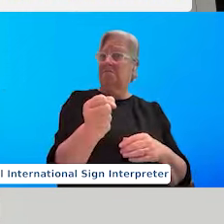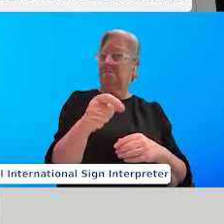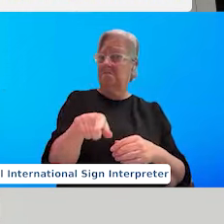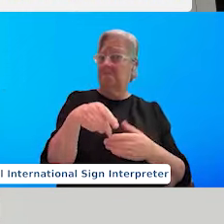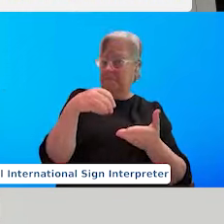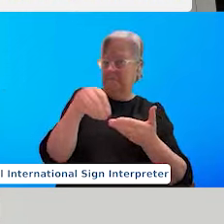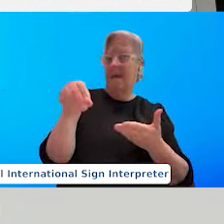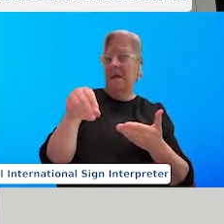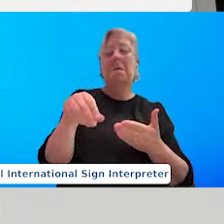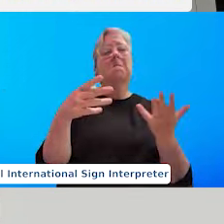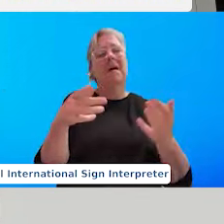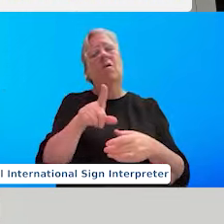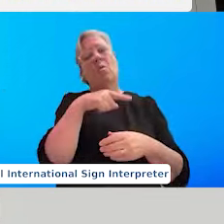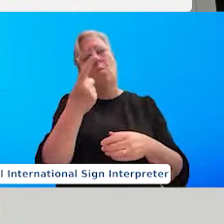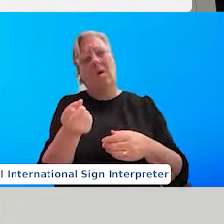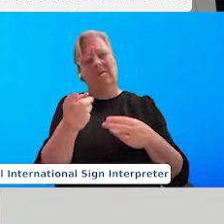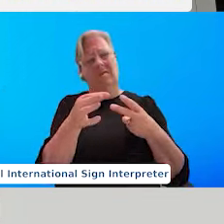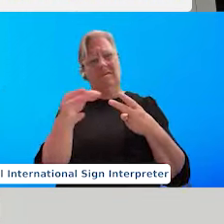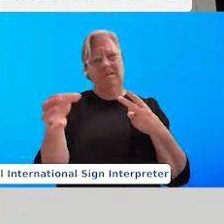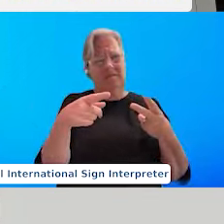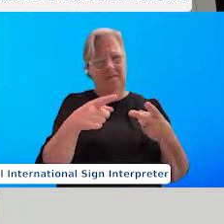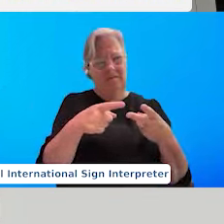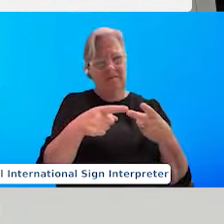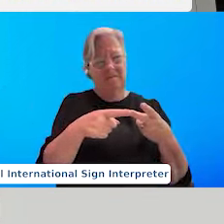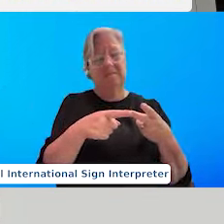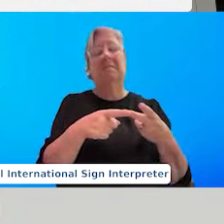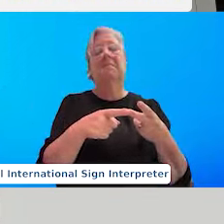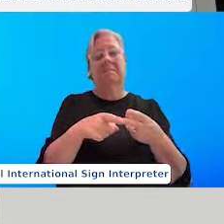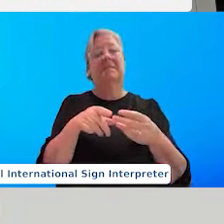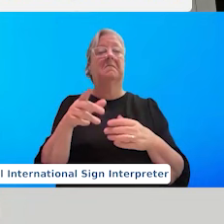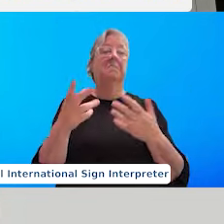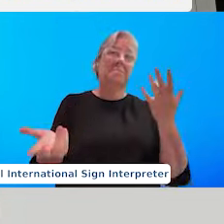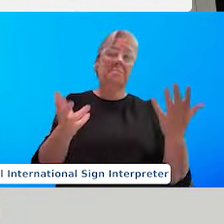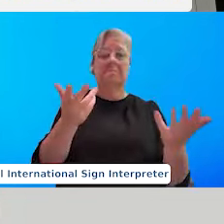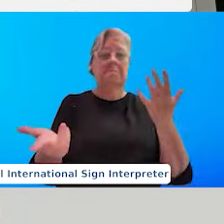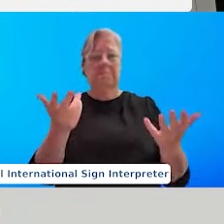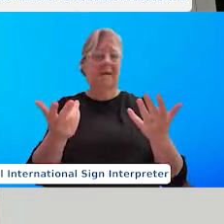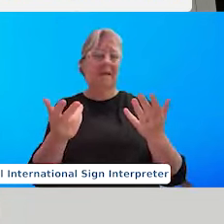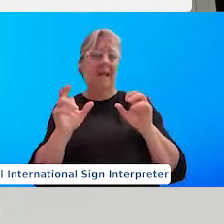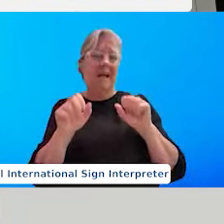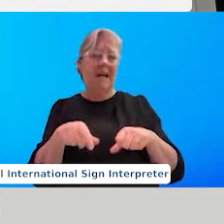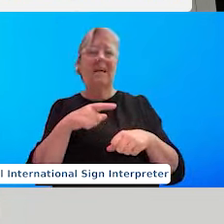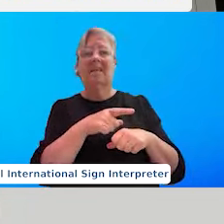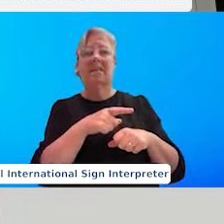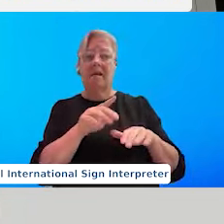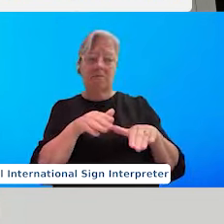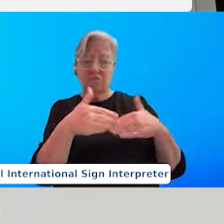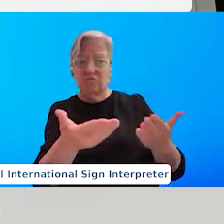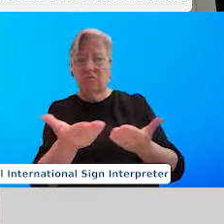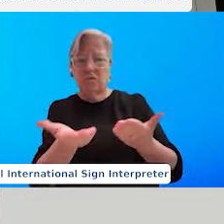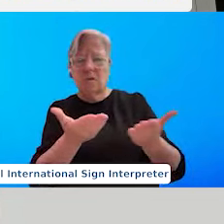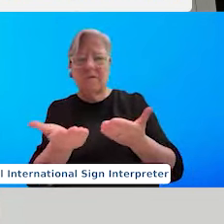to the debt fund, the fund for empowerment of persons with